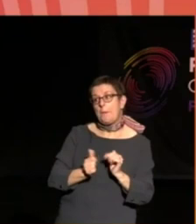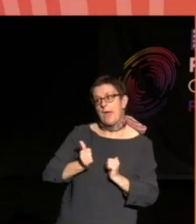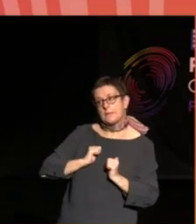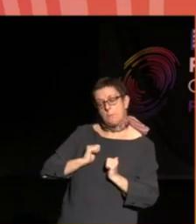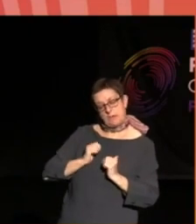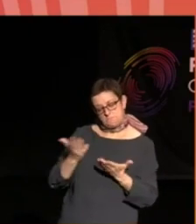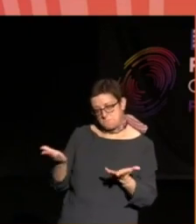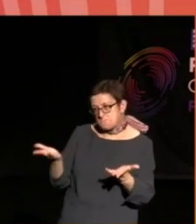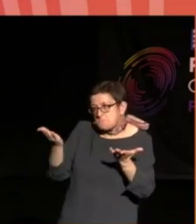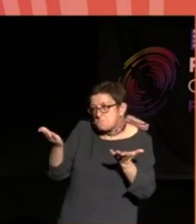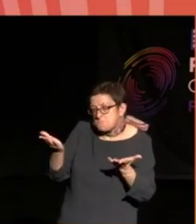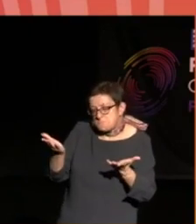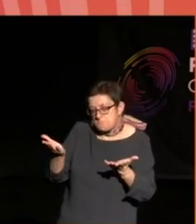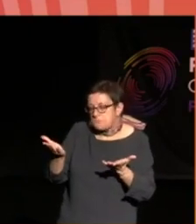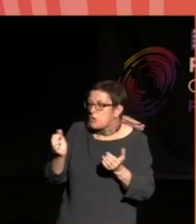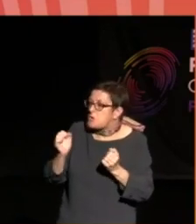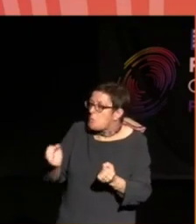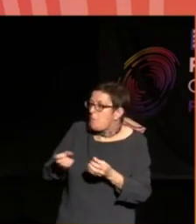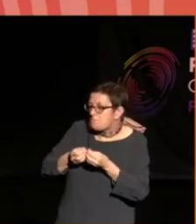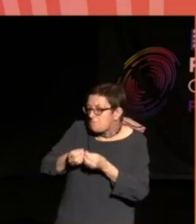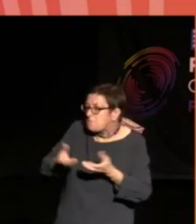you. Sunand,